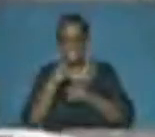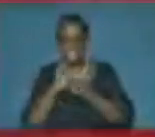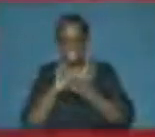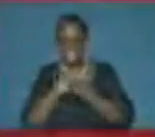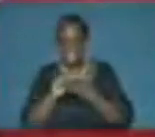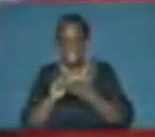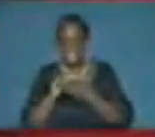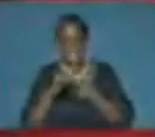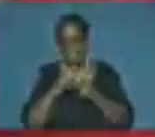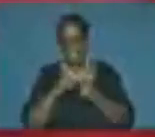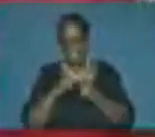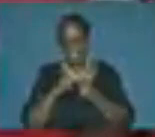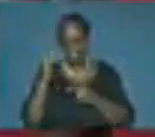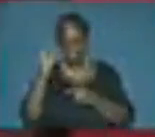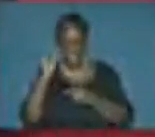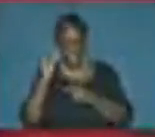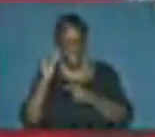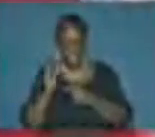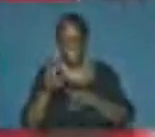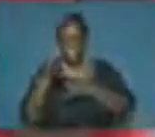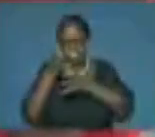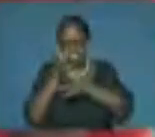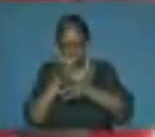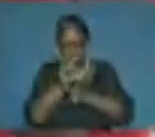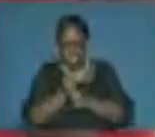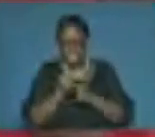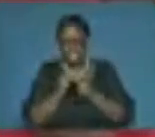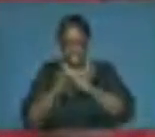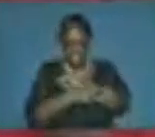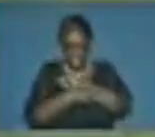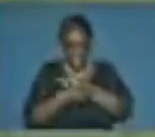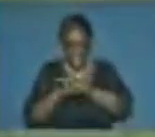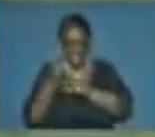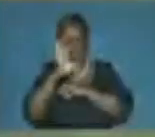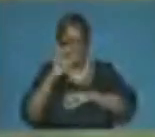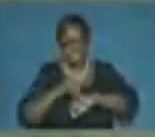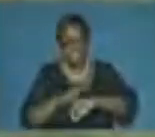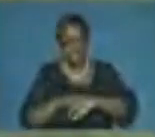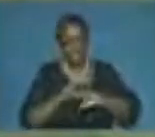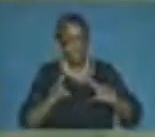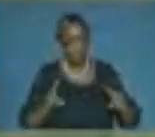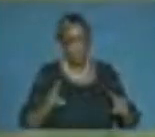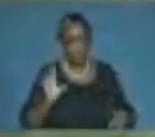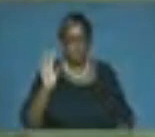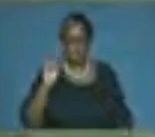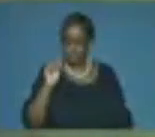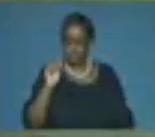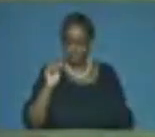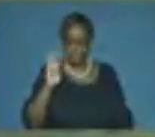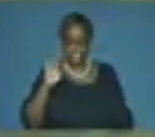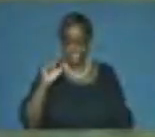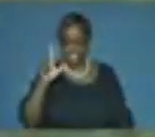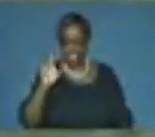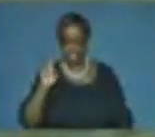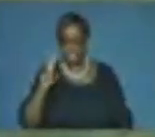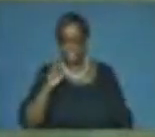also tried to steal Christmas at the Lou Adderley Park during the annual Christmas party, but Santa's elves wouldn't give him a chance. Marathon